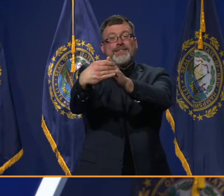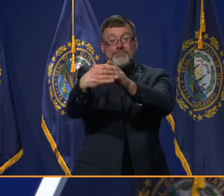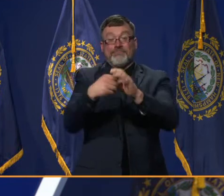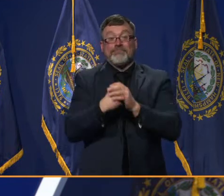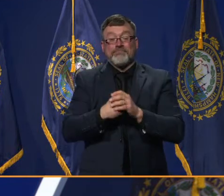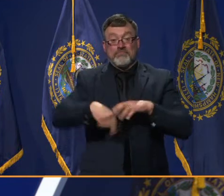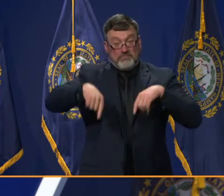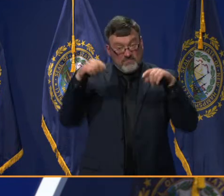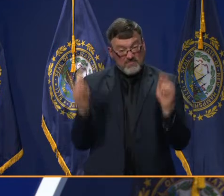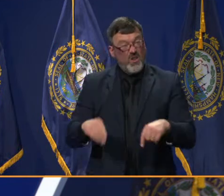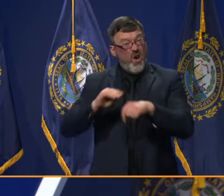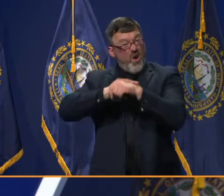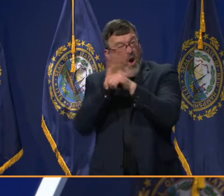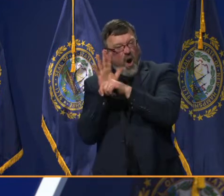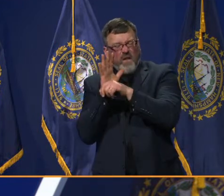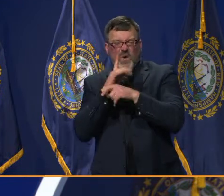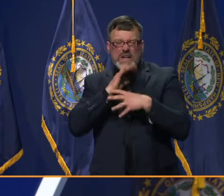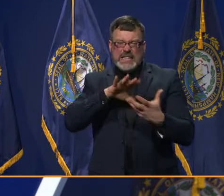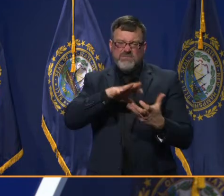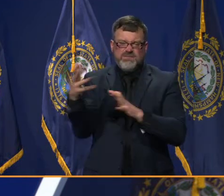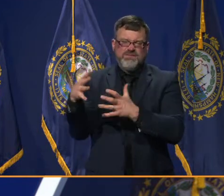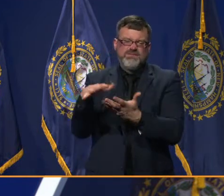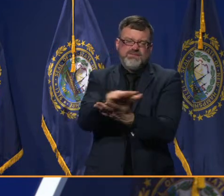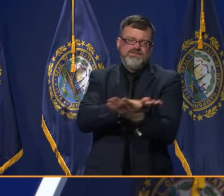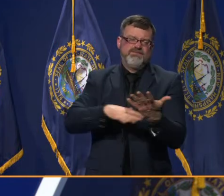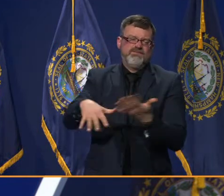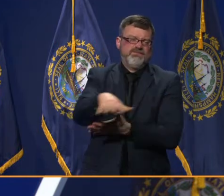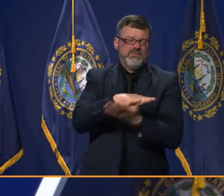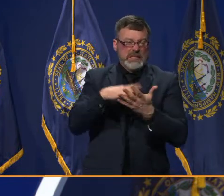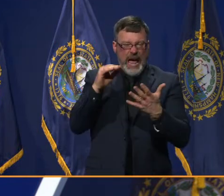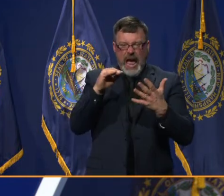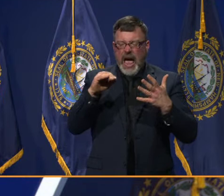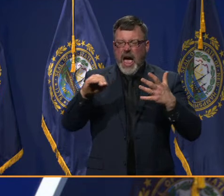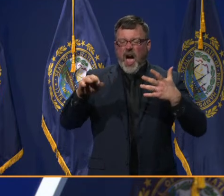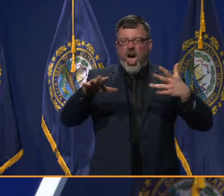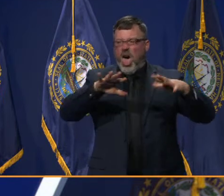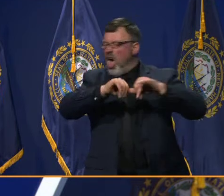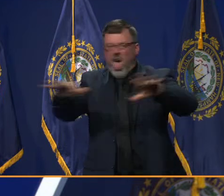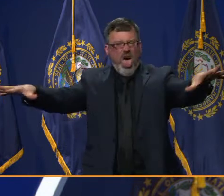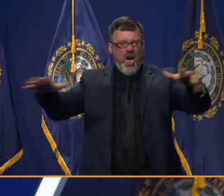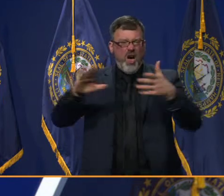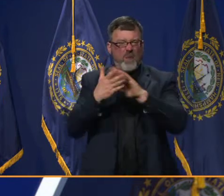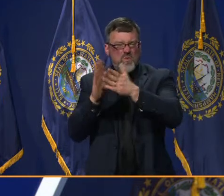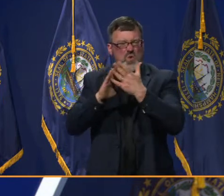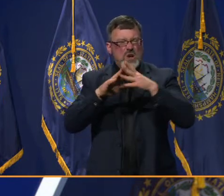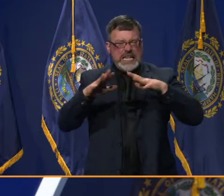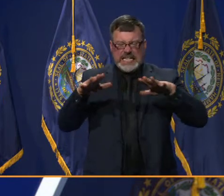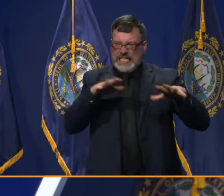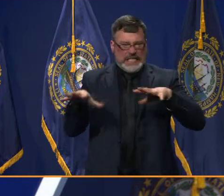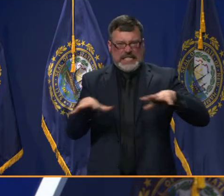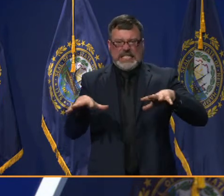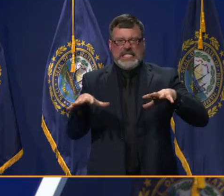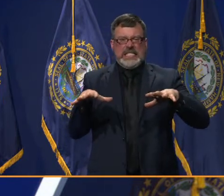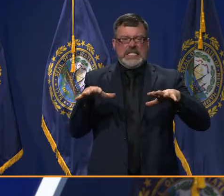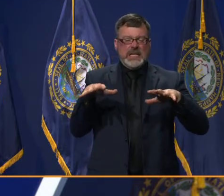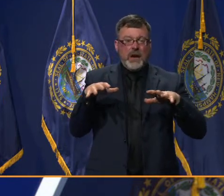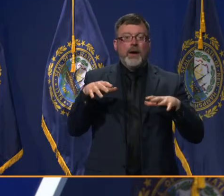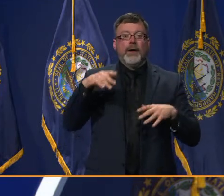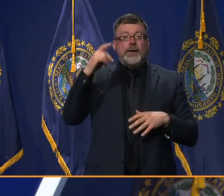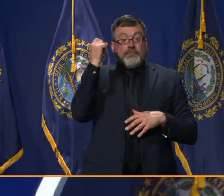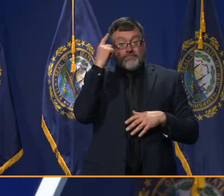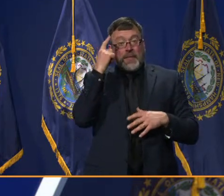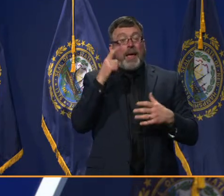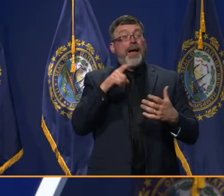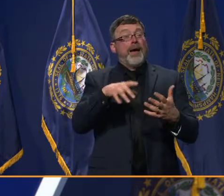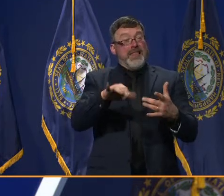very messy situation, and it shook our communities to the core. But sometimes a mess is an opportunity in disguise,